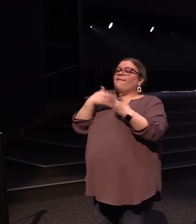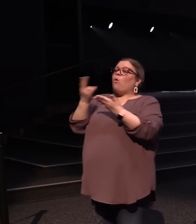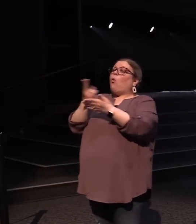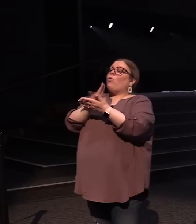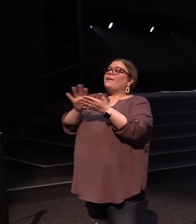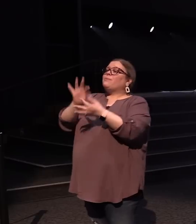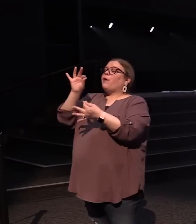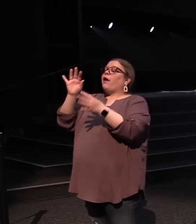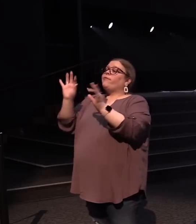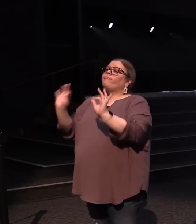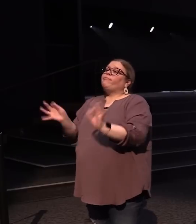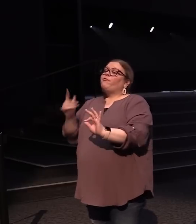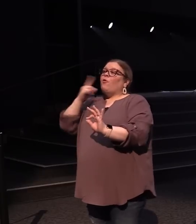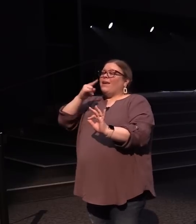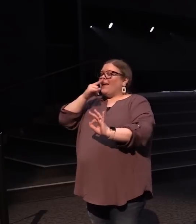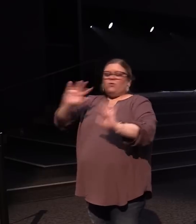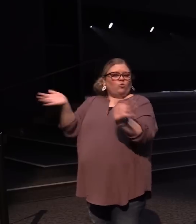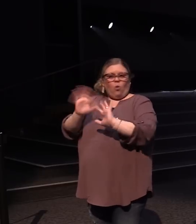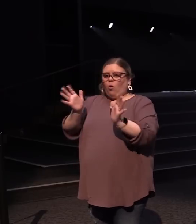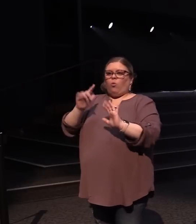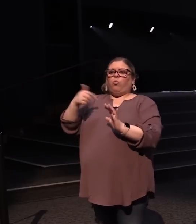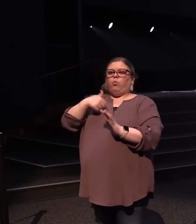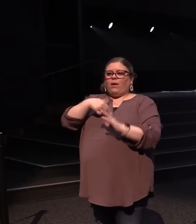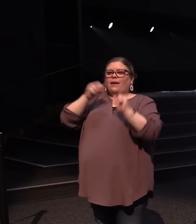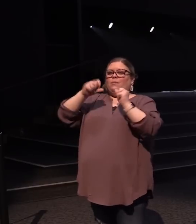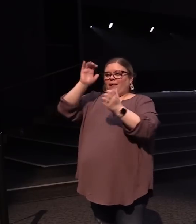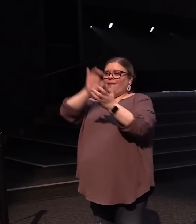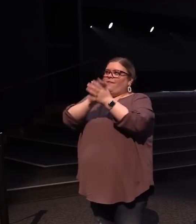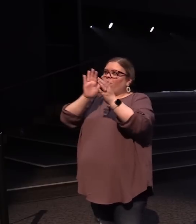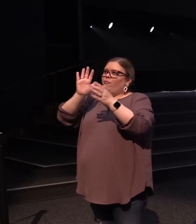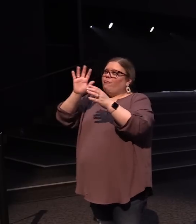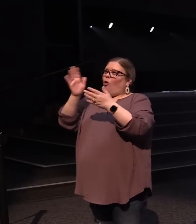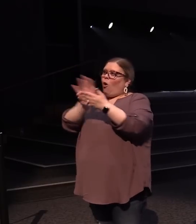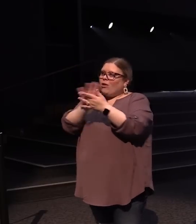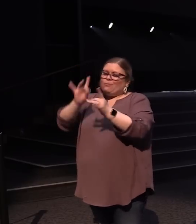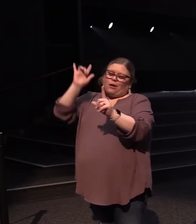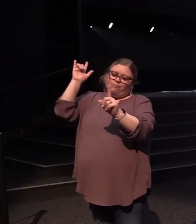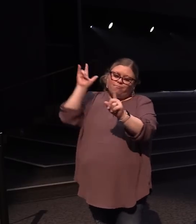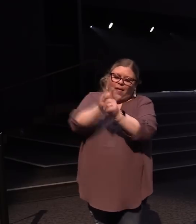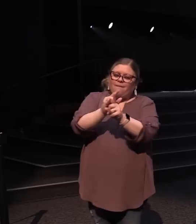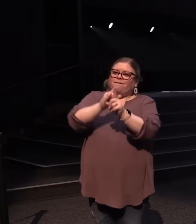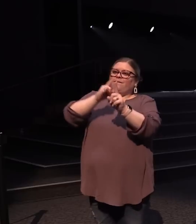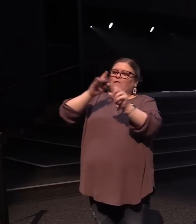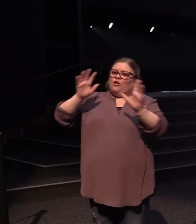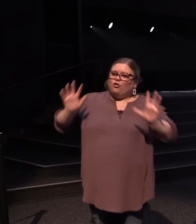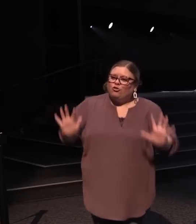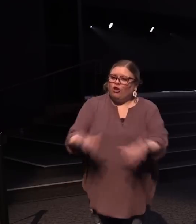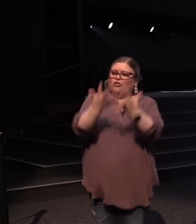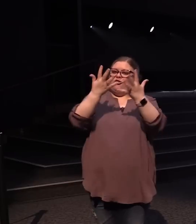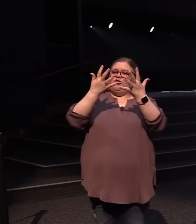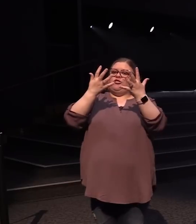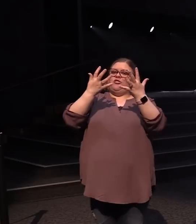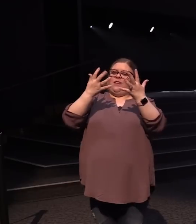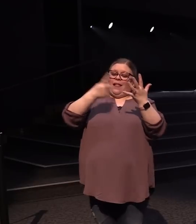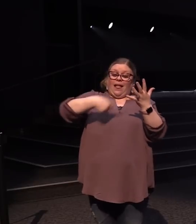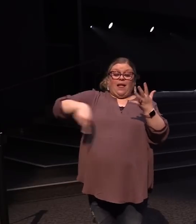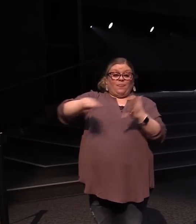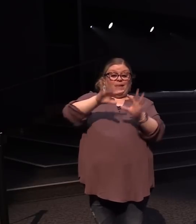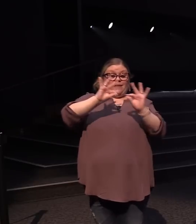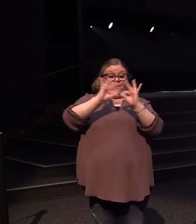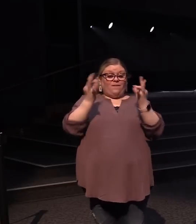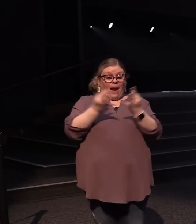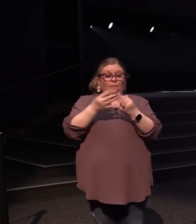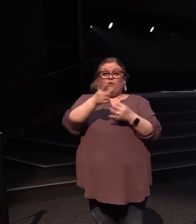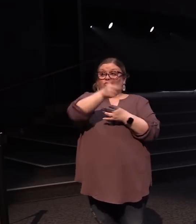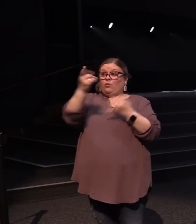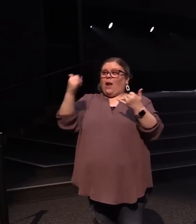We believe we get to minister the Holy Spirit to them. We get to love on them. We get to encourage them. These families here,